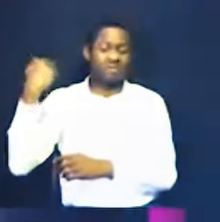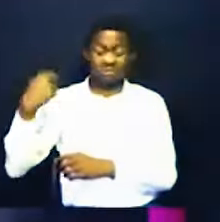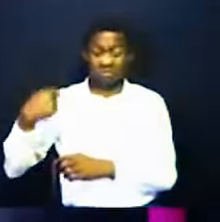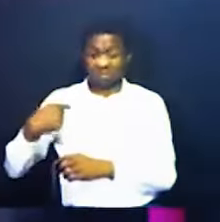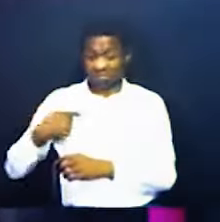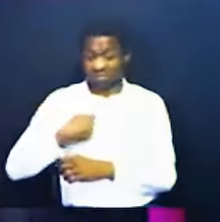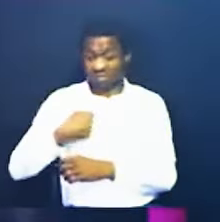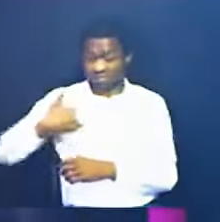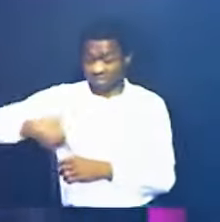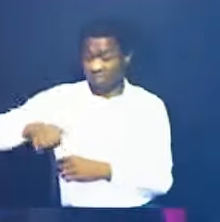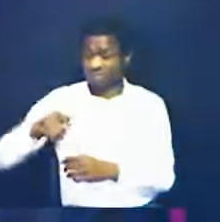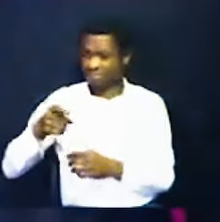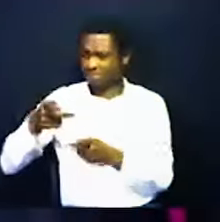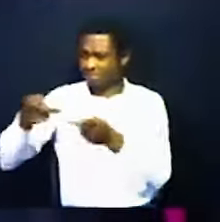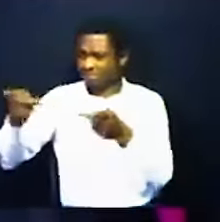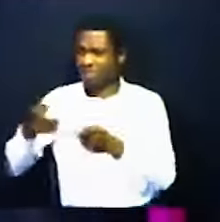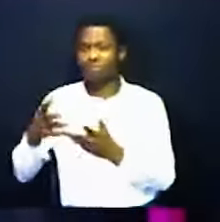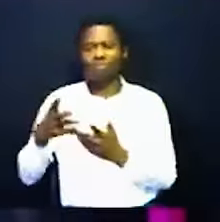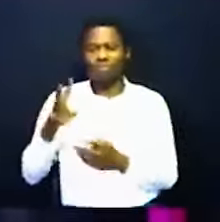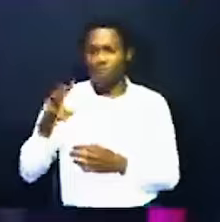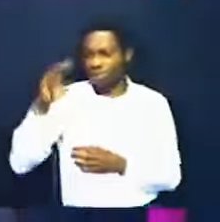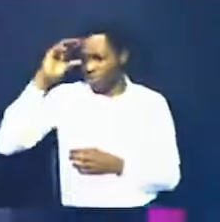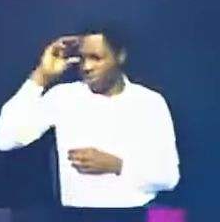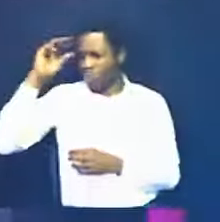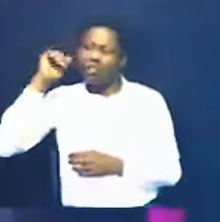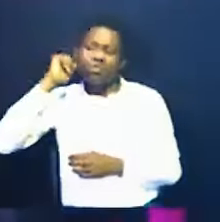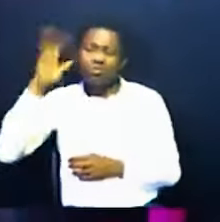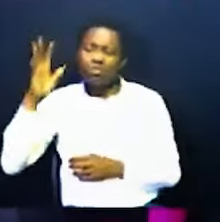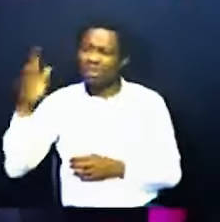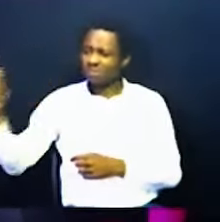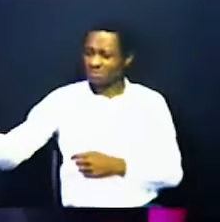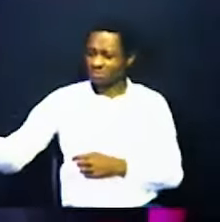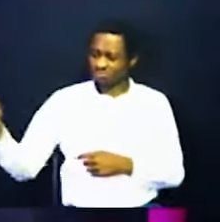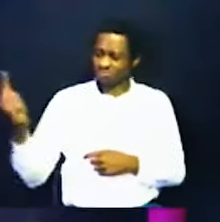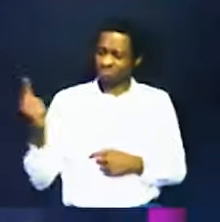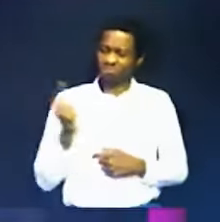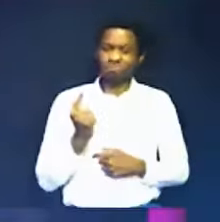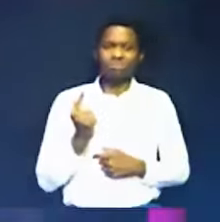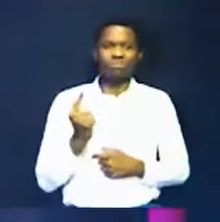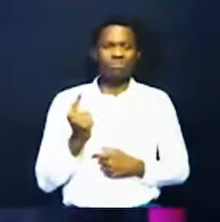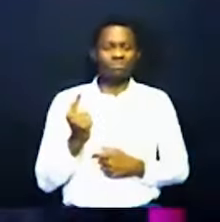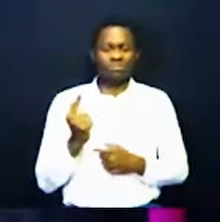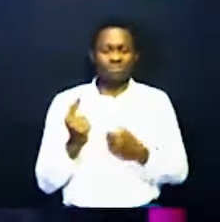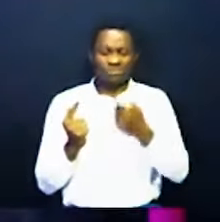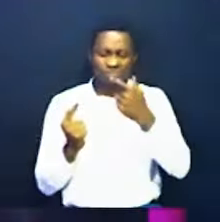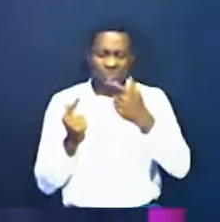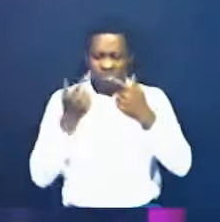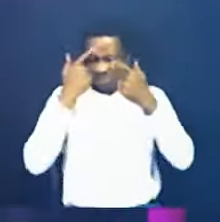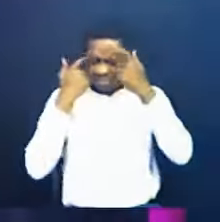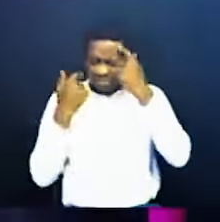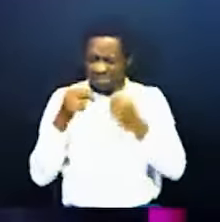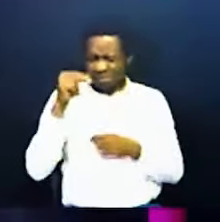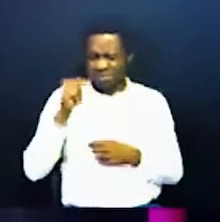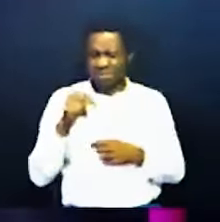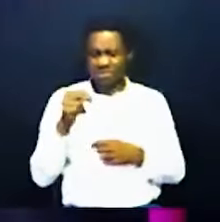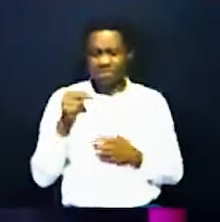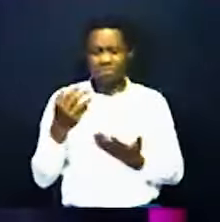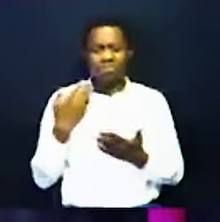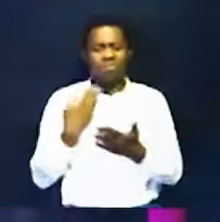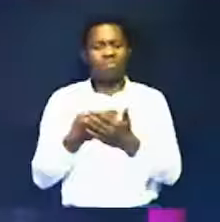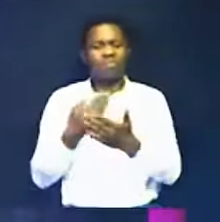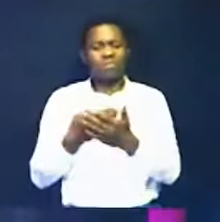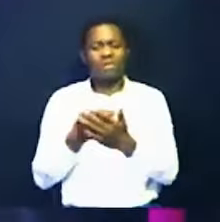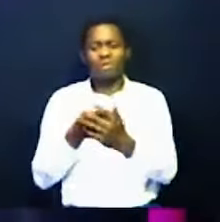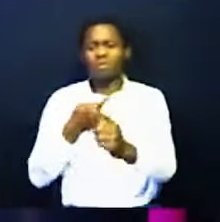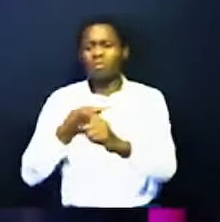somewhere, this lady came to me because she needed some rent, some money